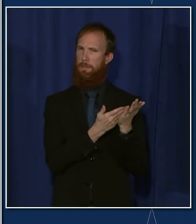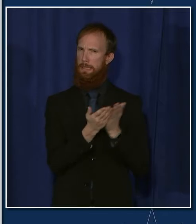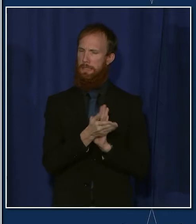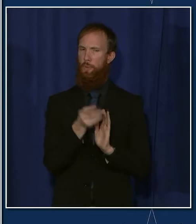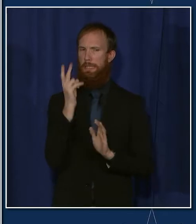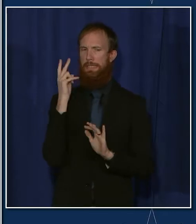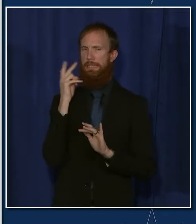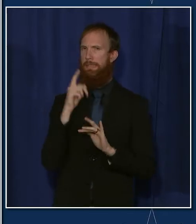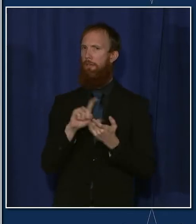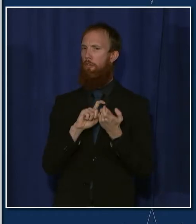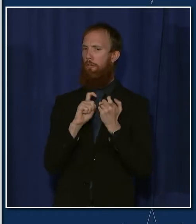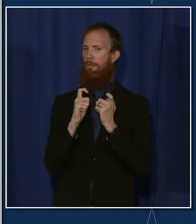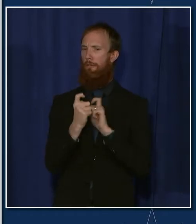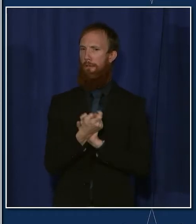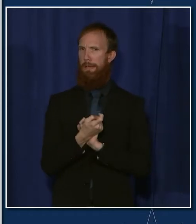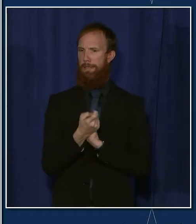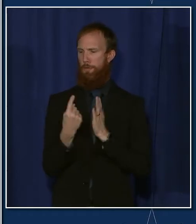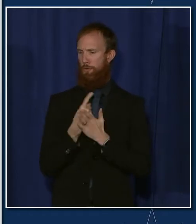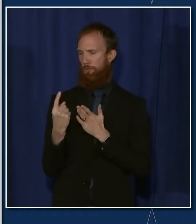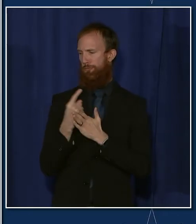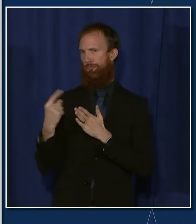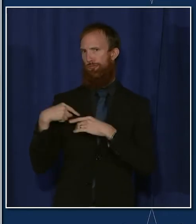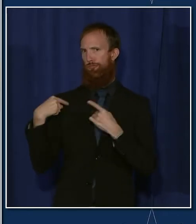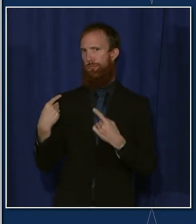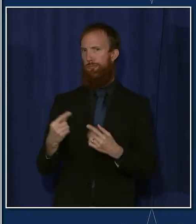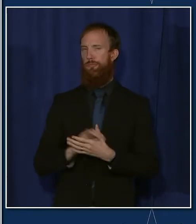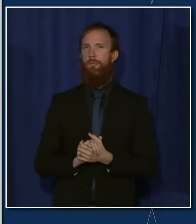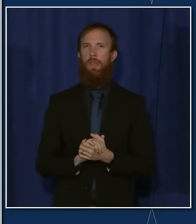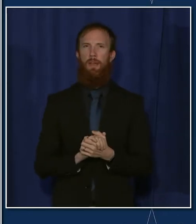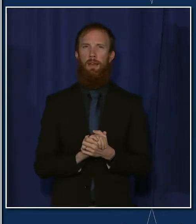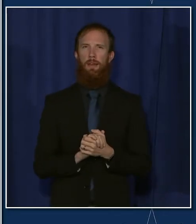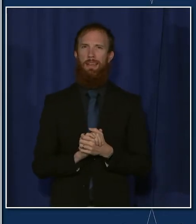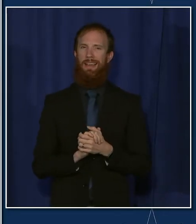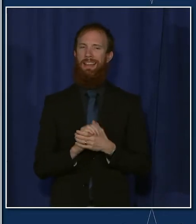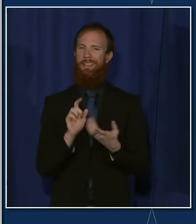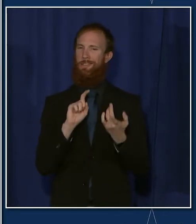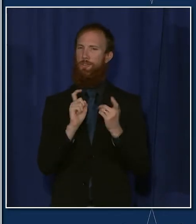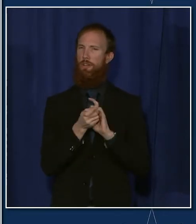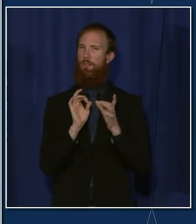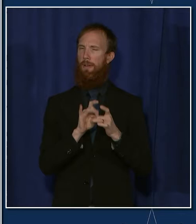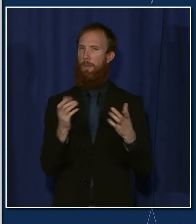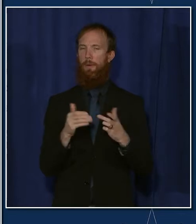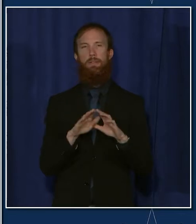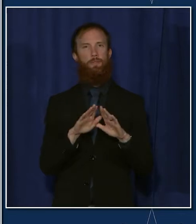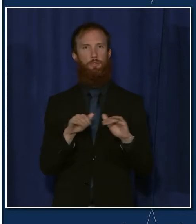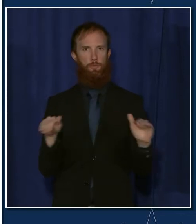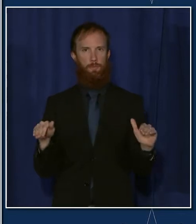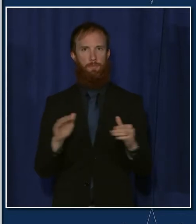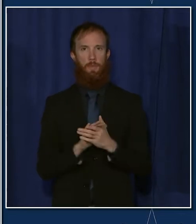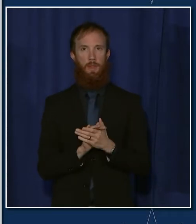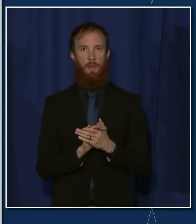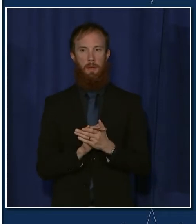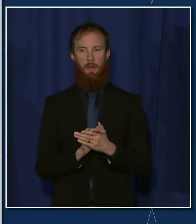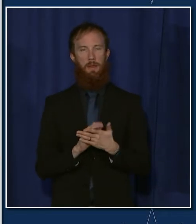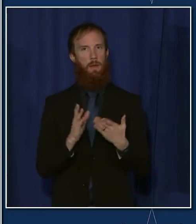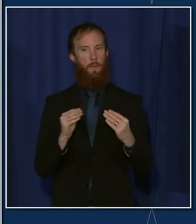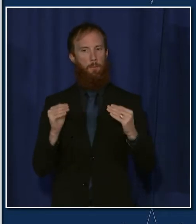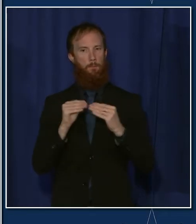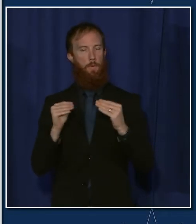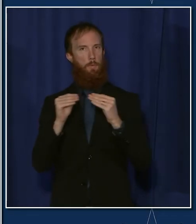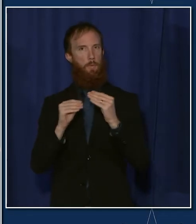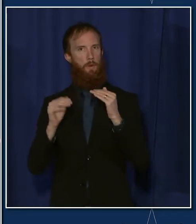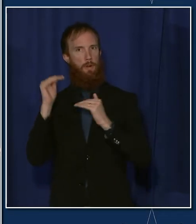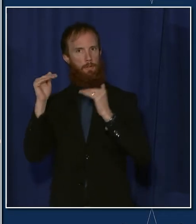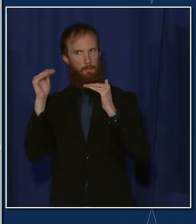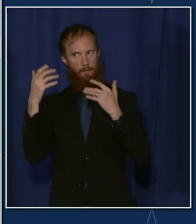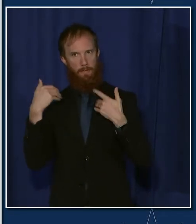we've seen in the last few weeks, particularly related to children. As more and more adults have the